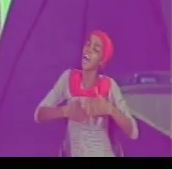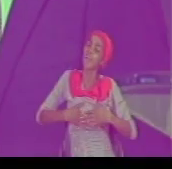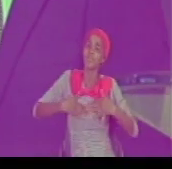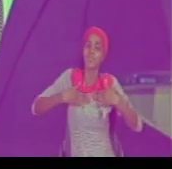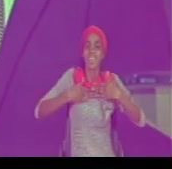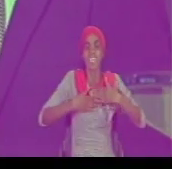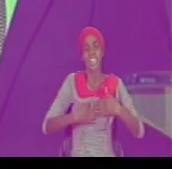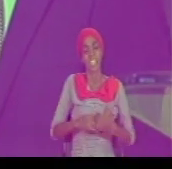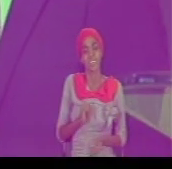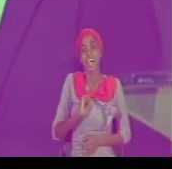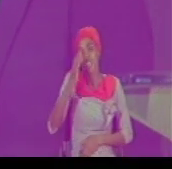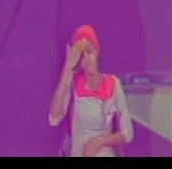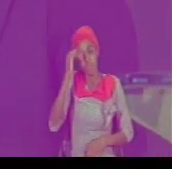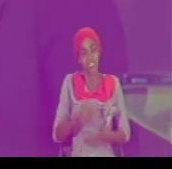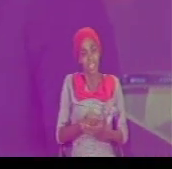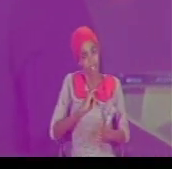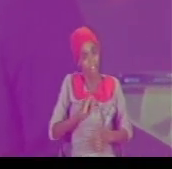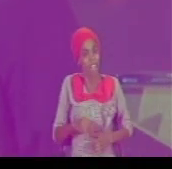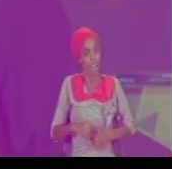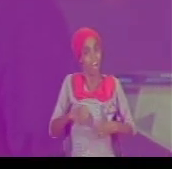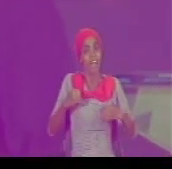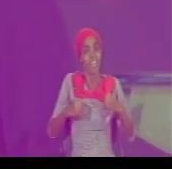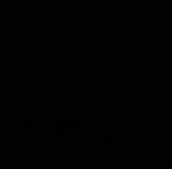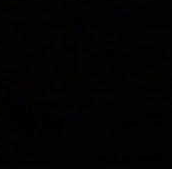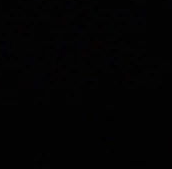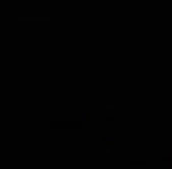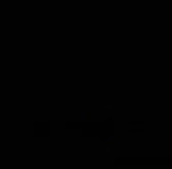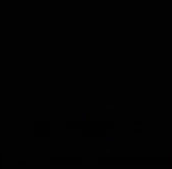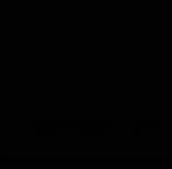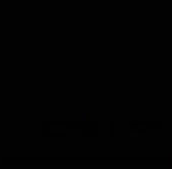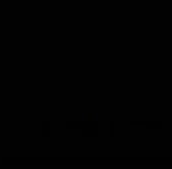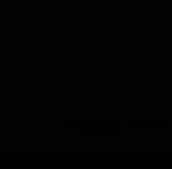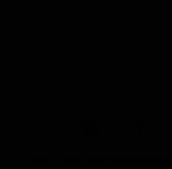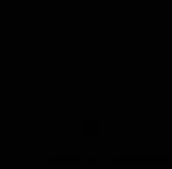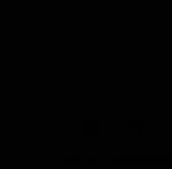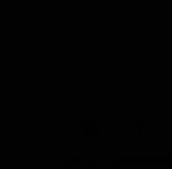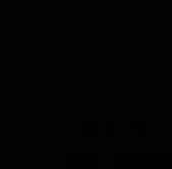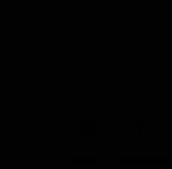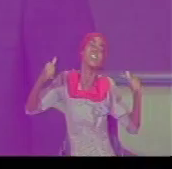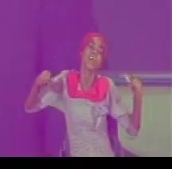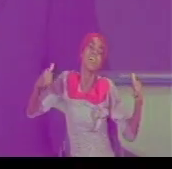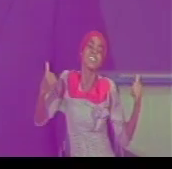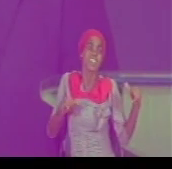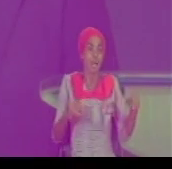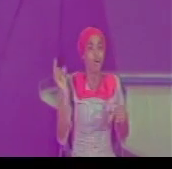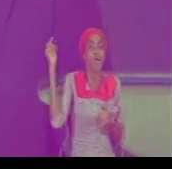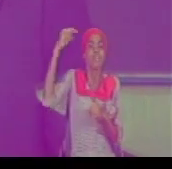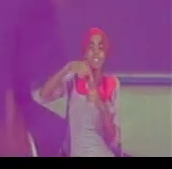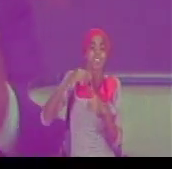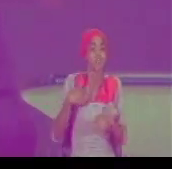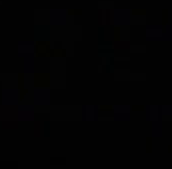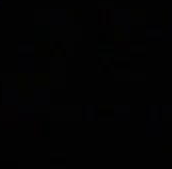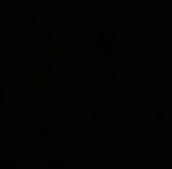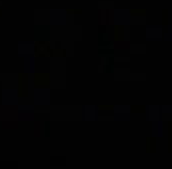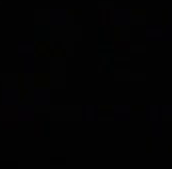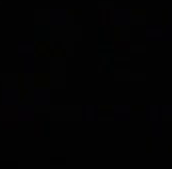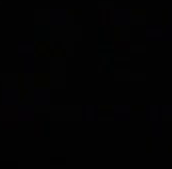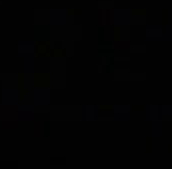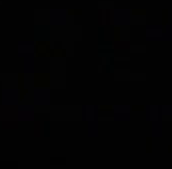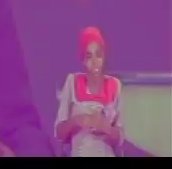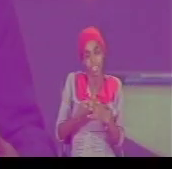exercised myself. In fact, we danced until my legs, they remember. But here,